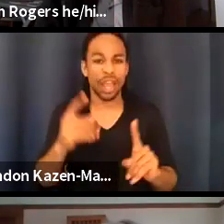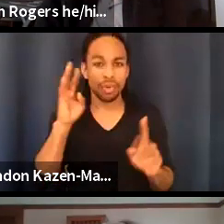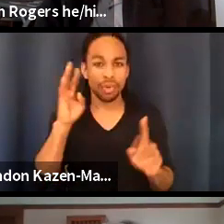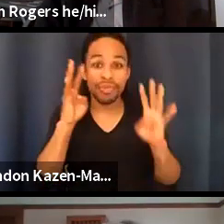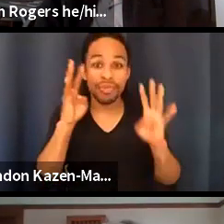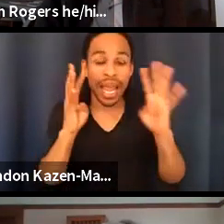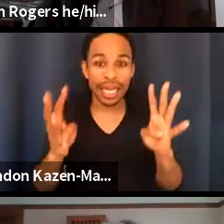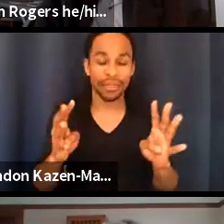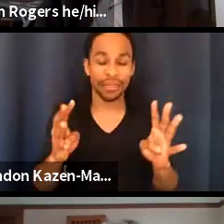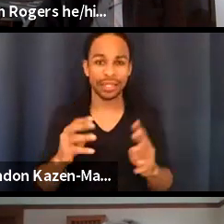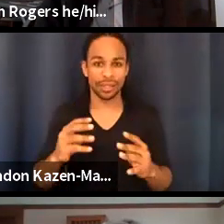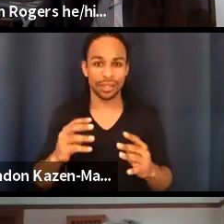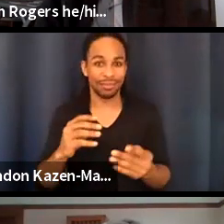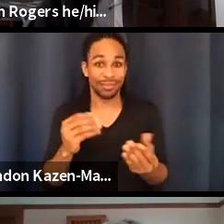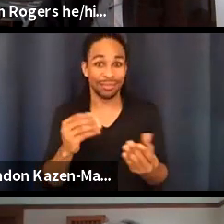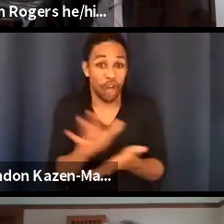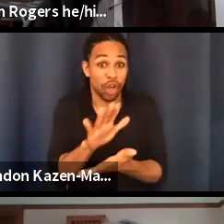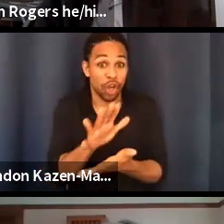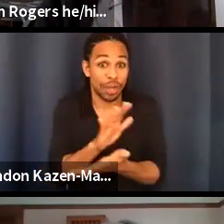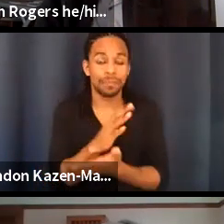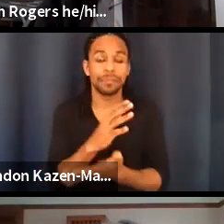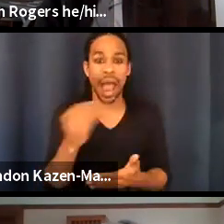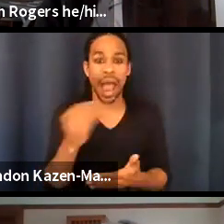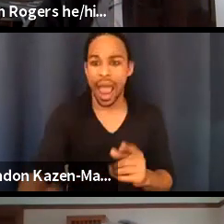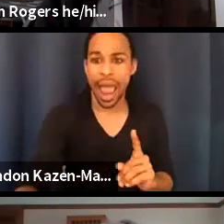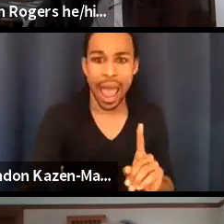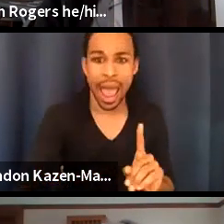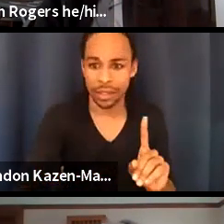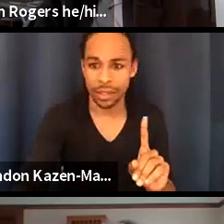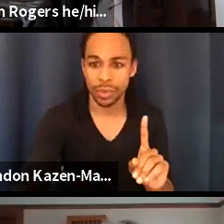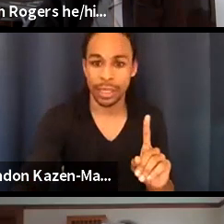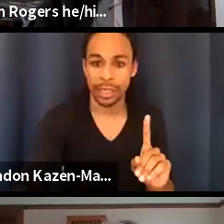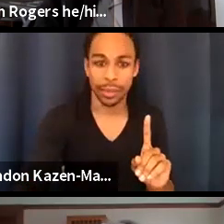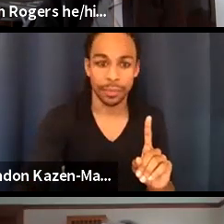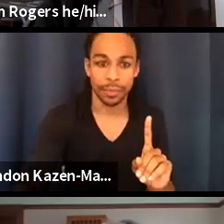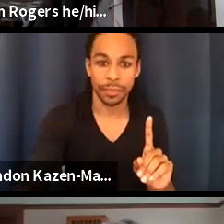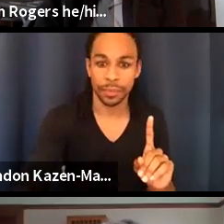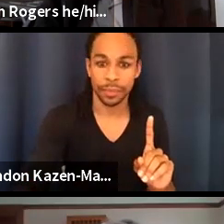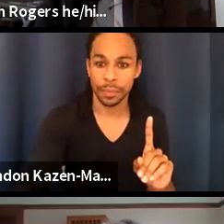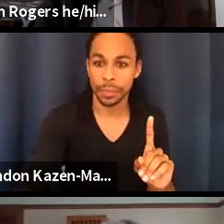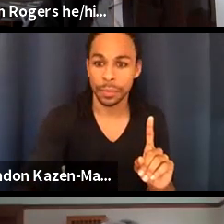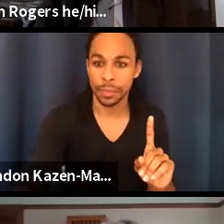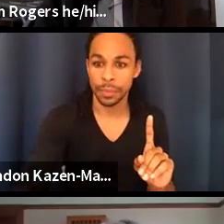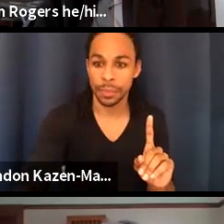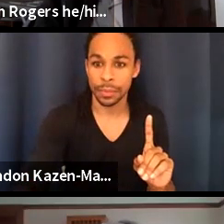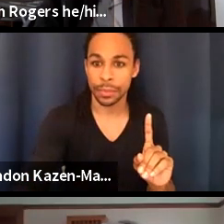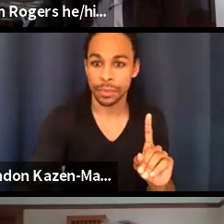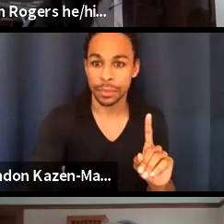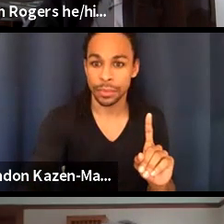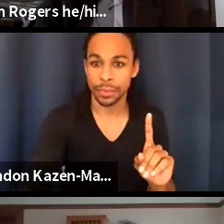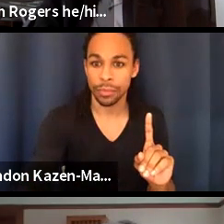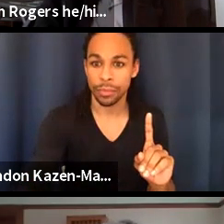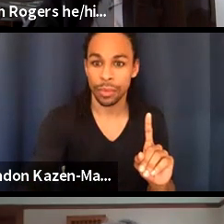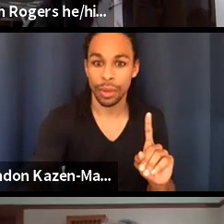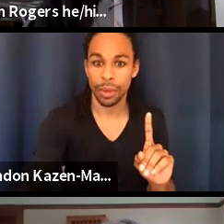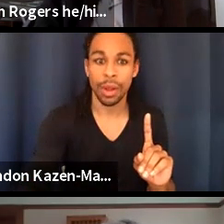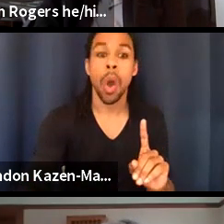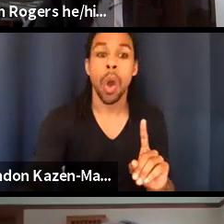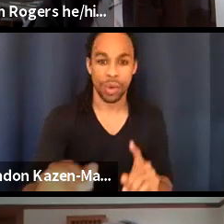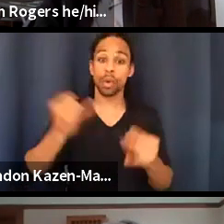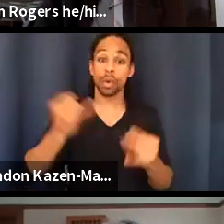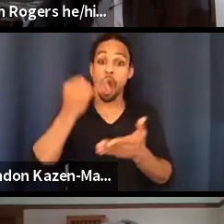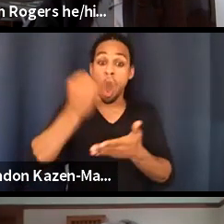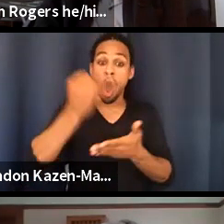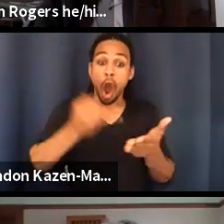is fourfold. Number one, artists are workers. That's us.